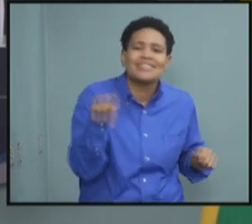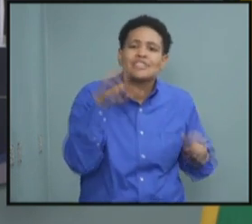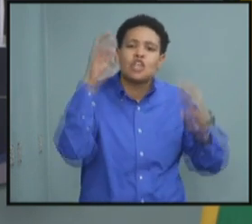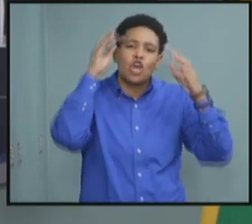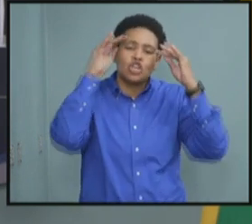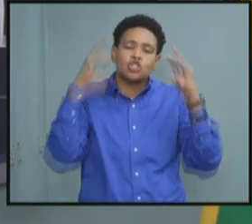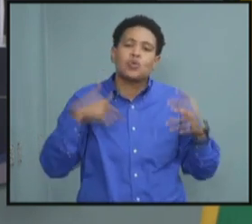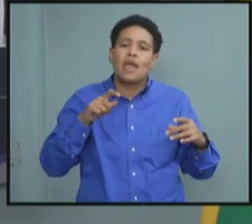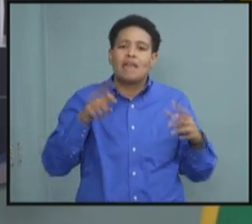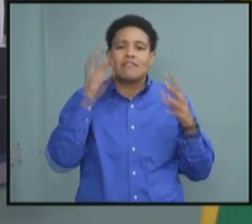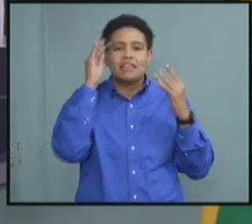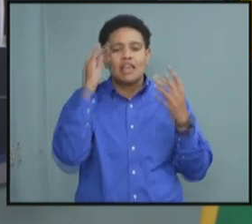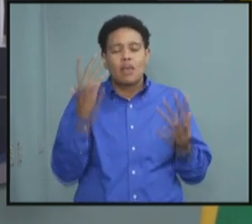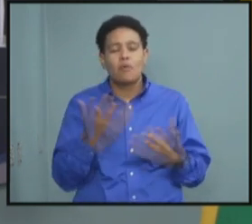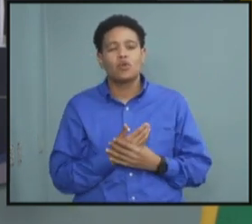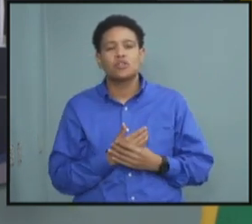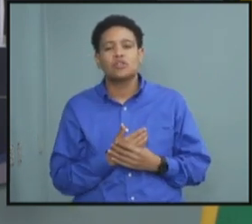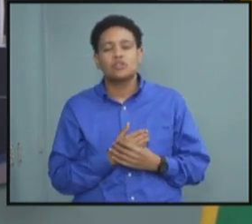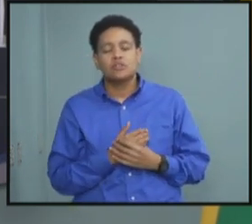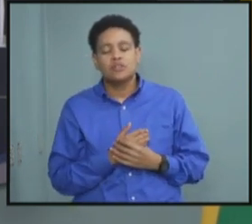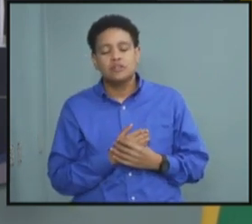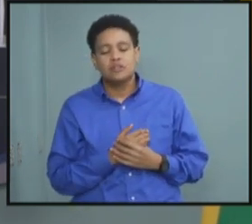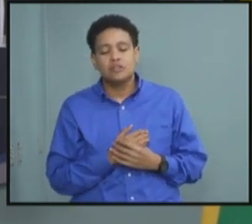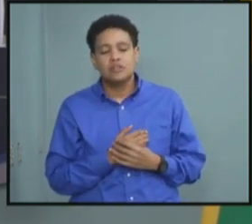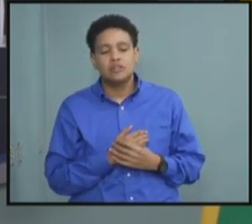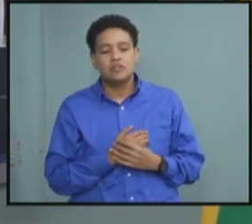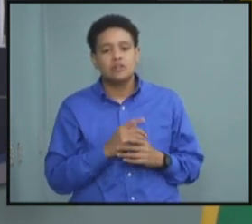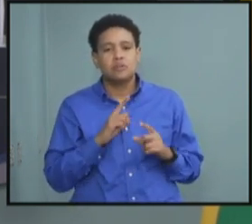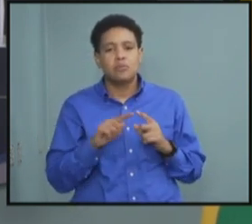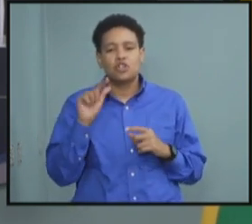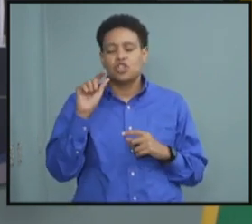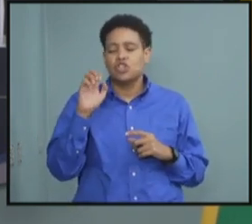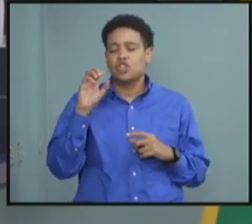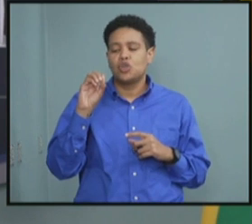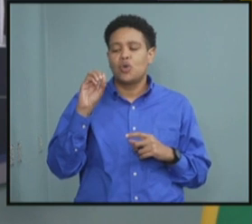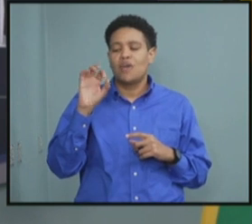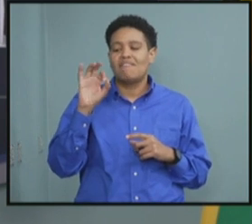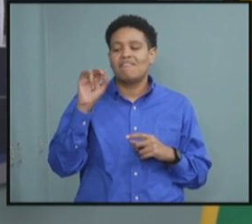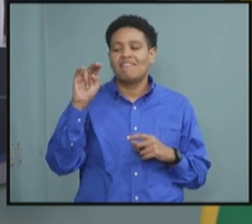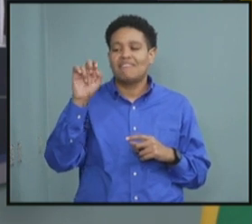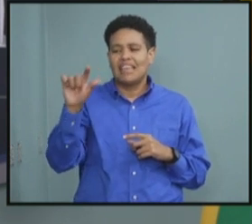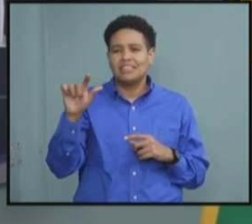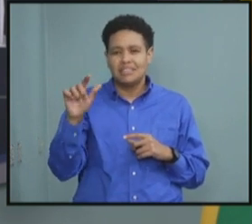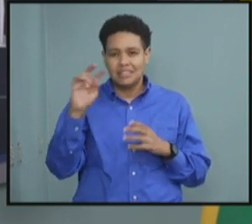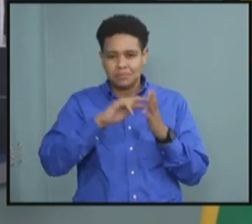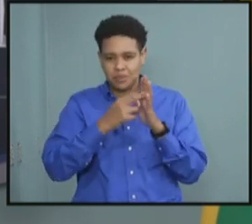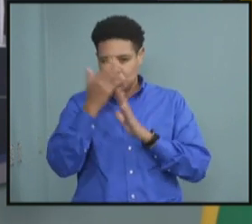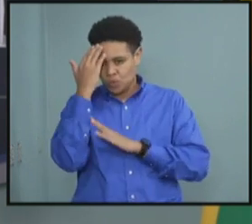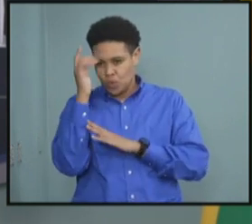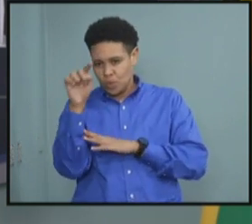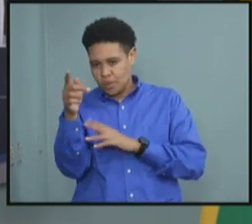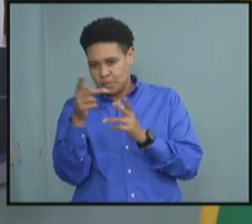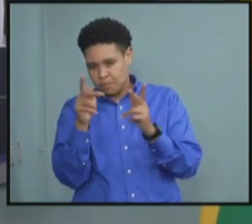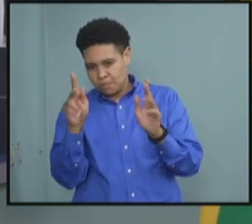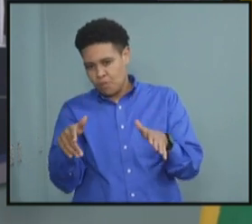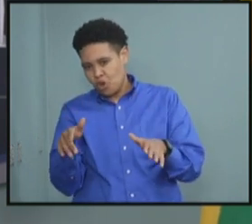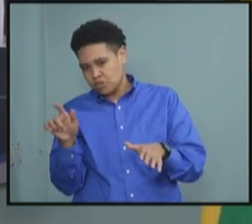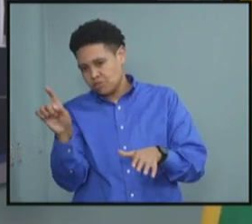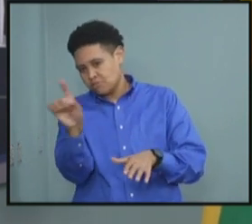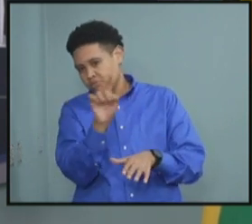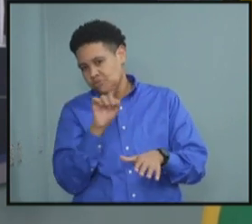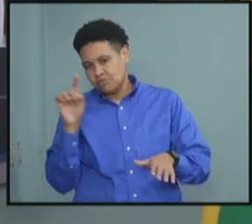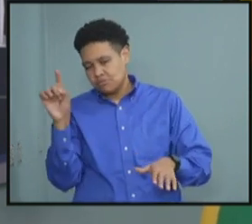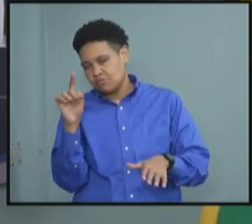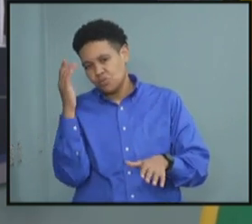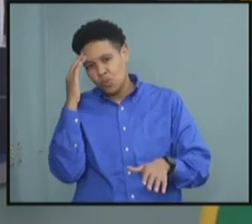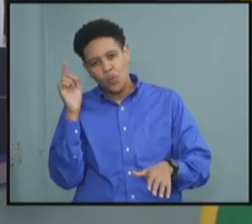considerations that we have to think of. But the geofencing would allow us to have,